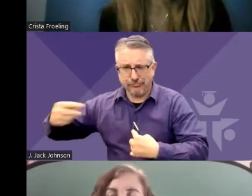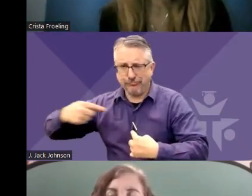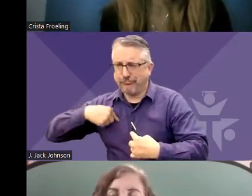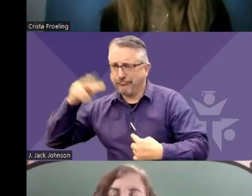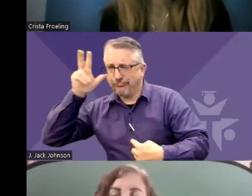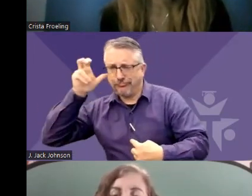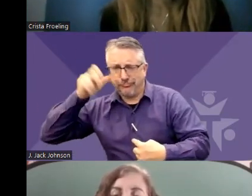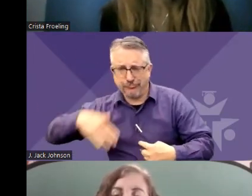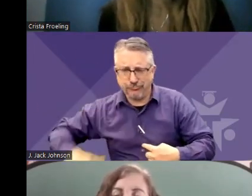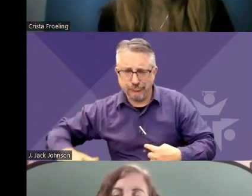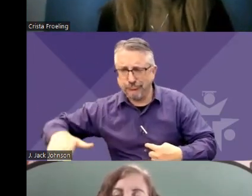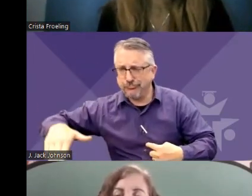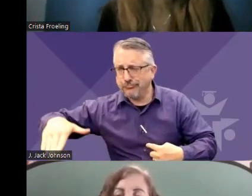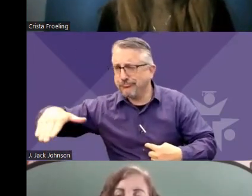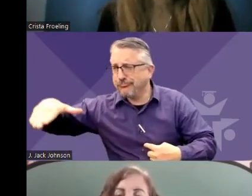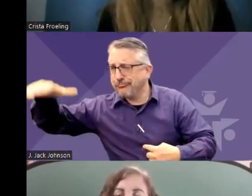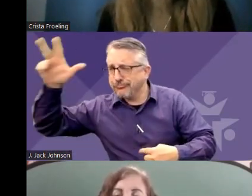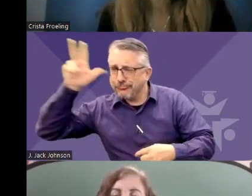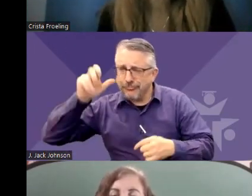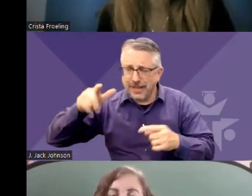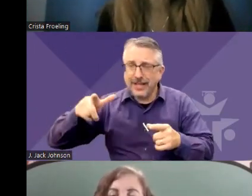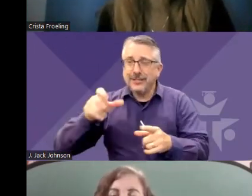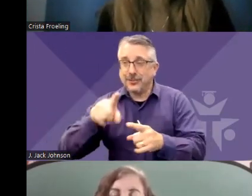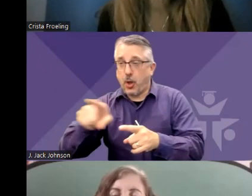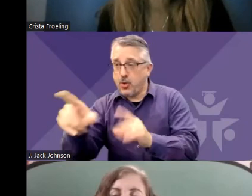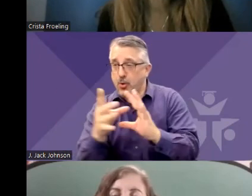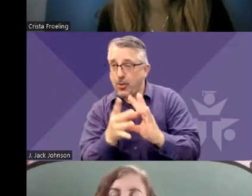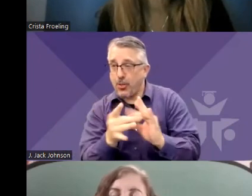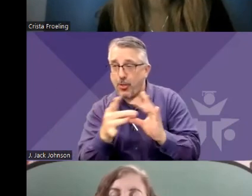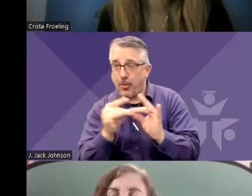so some of the names.